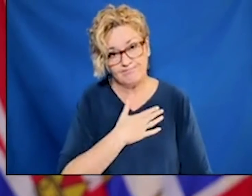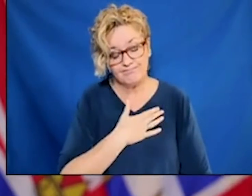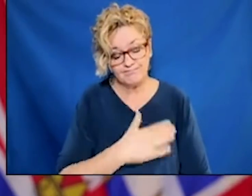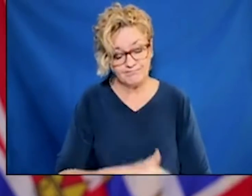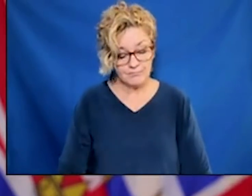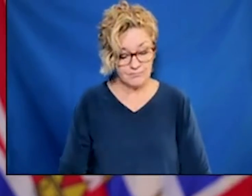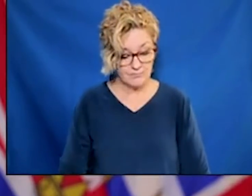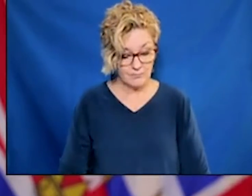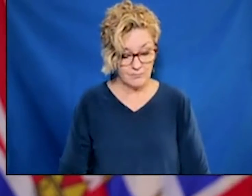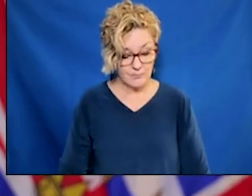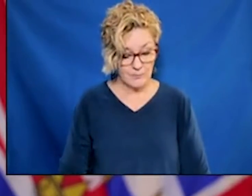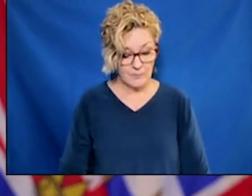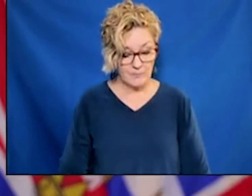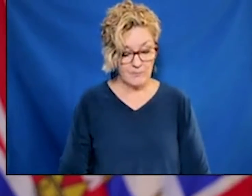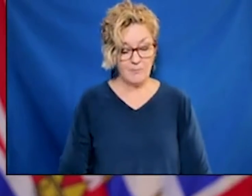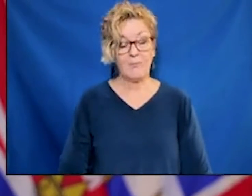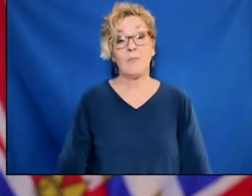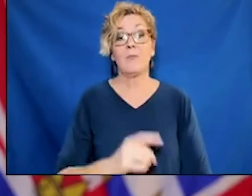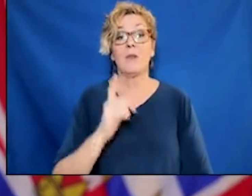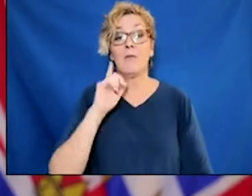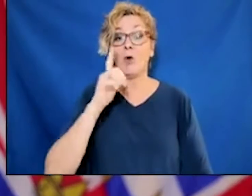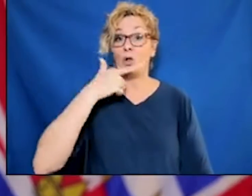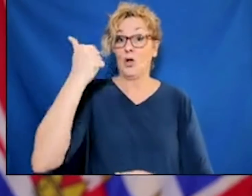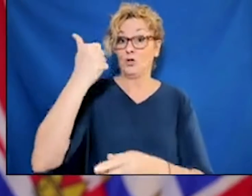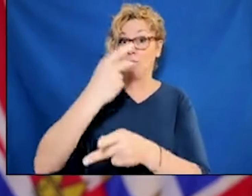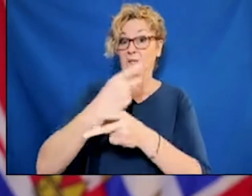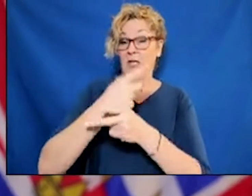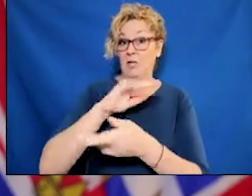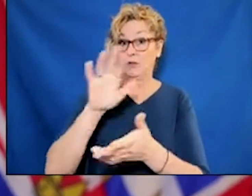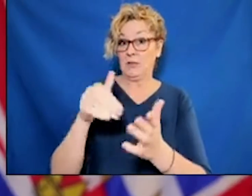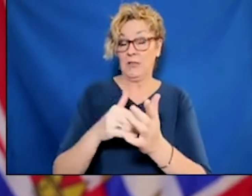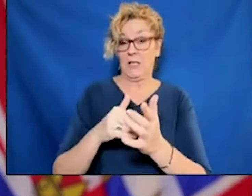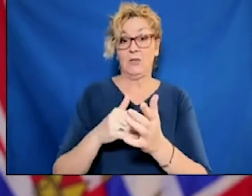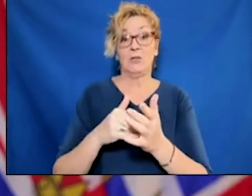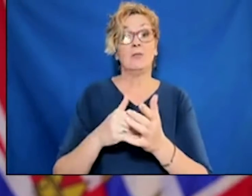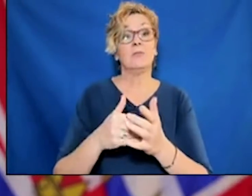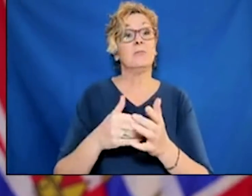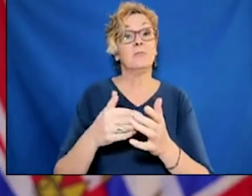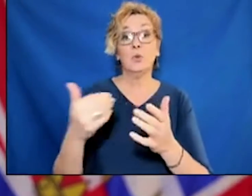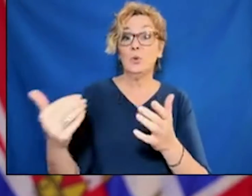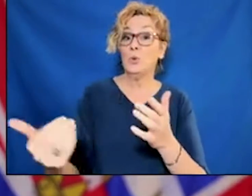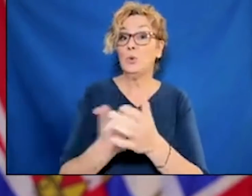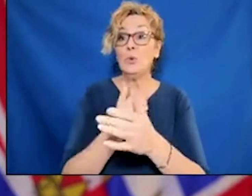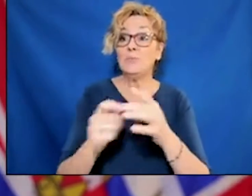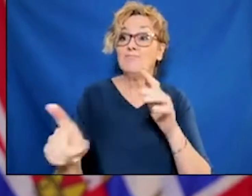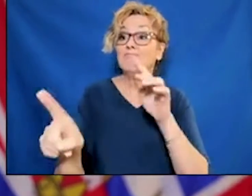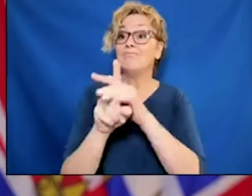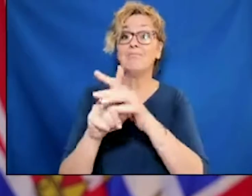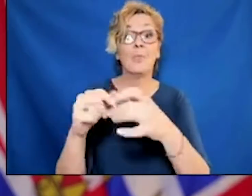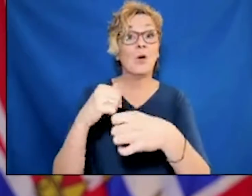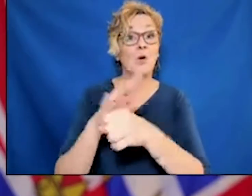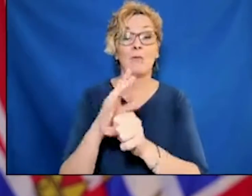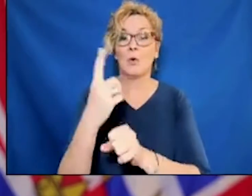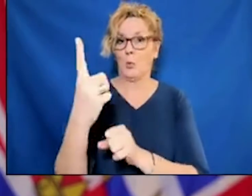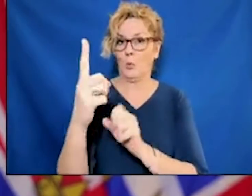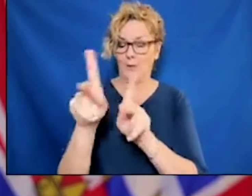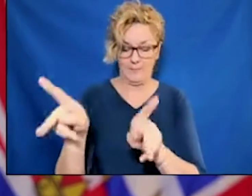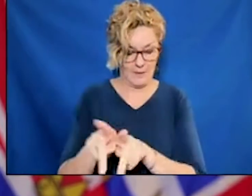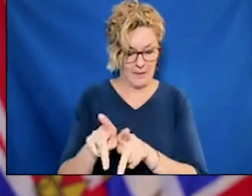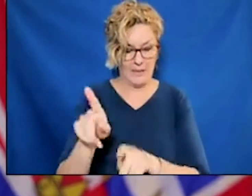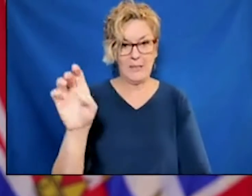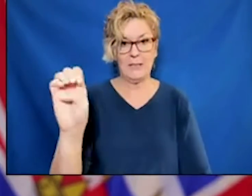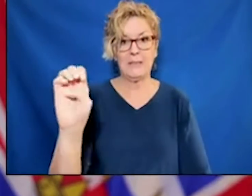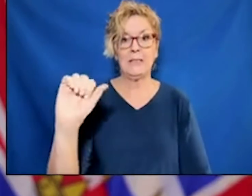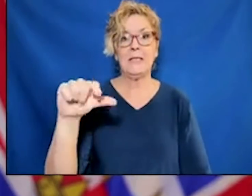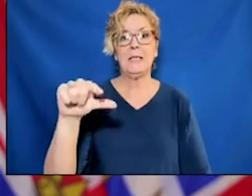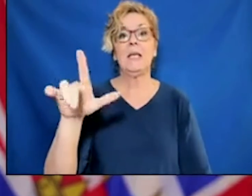We have 1 new healthcare outbreak to report over the last reporting period at the Eagle Ridge Manor, and outbreaks are now